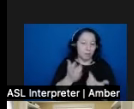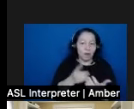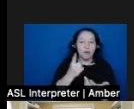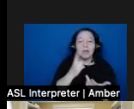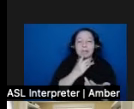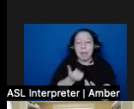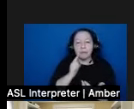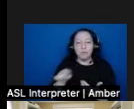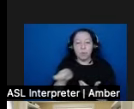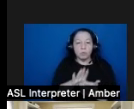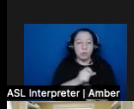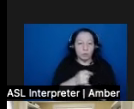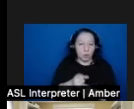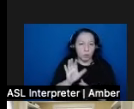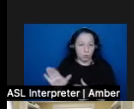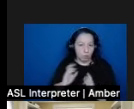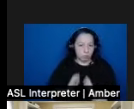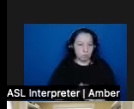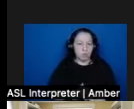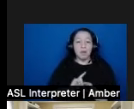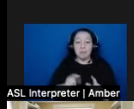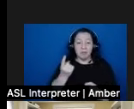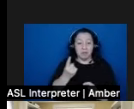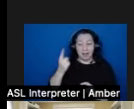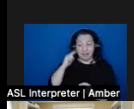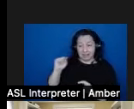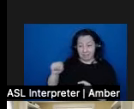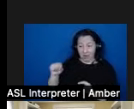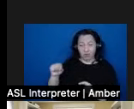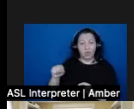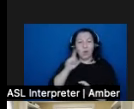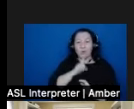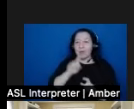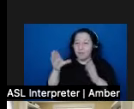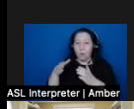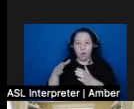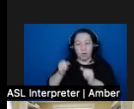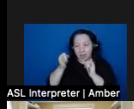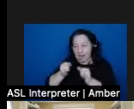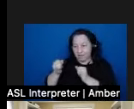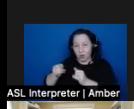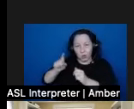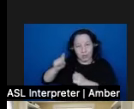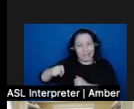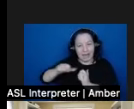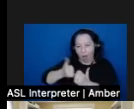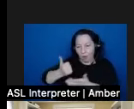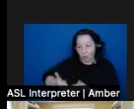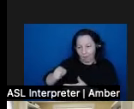professional in that situation is really going to be focused on the needs of that individual, right? How can they help that